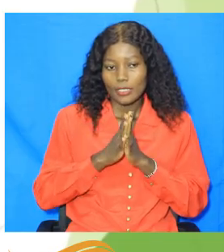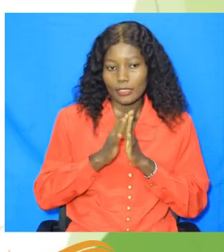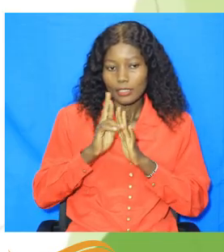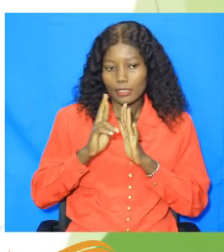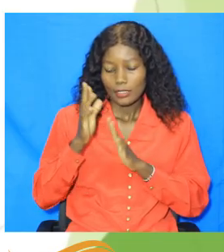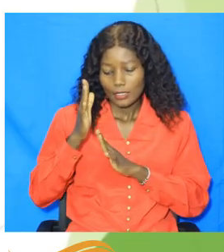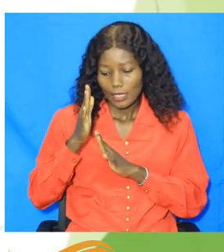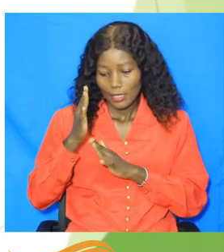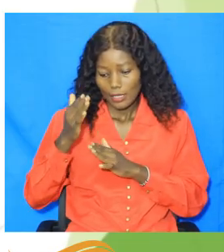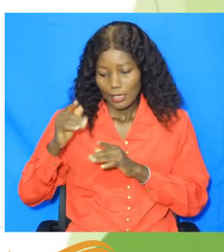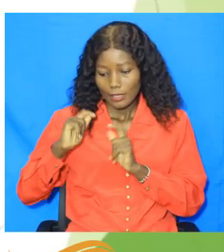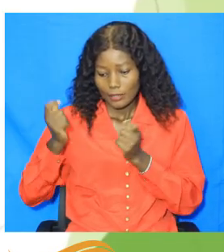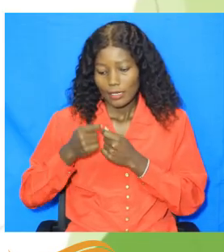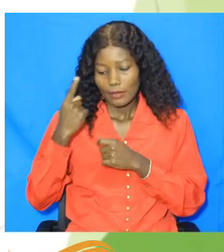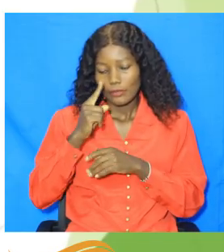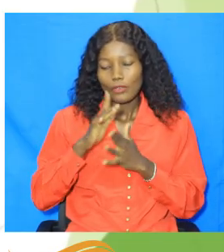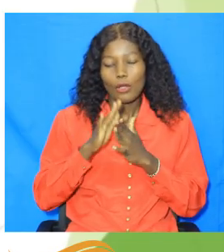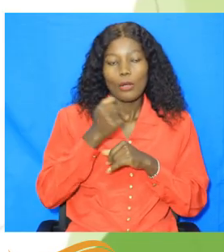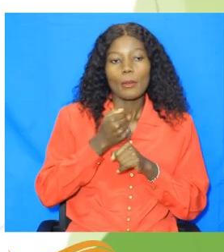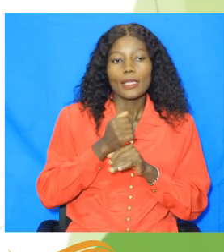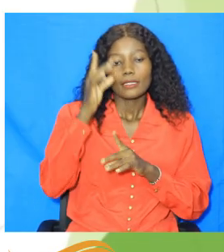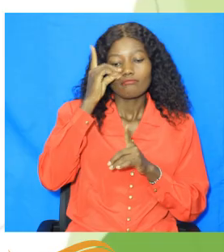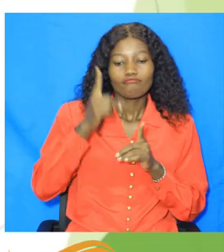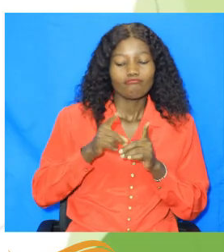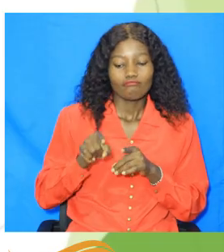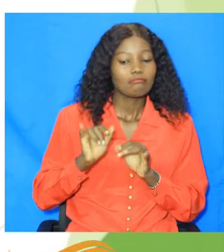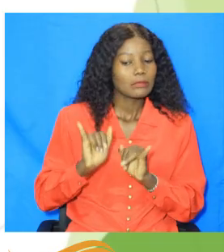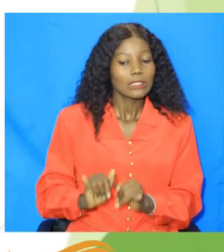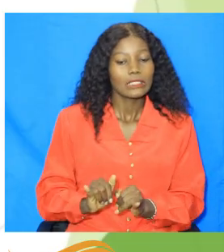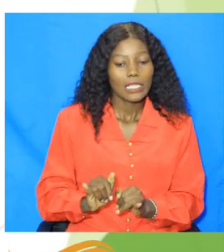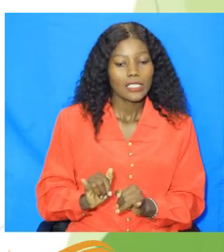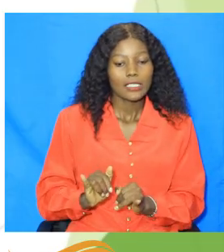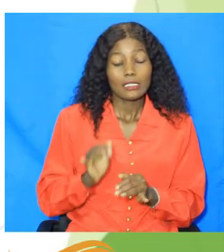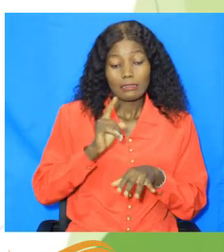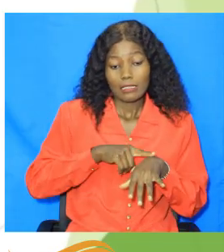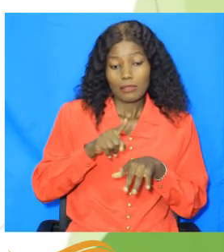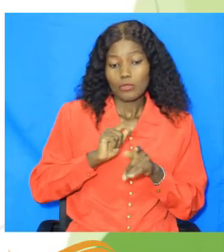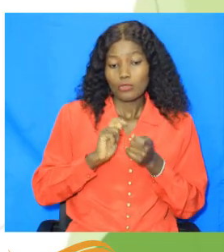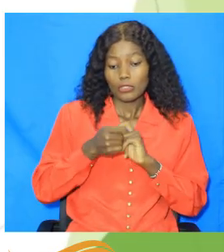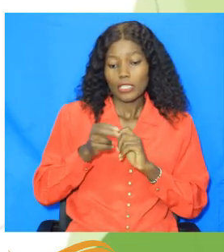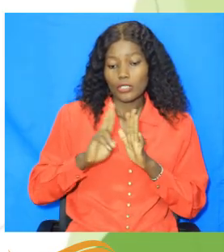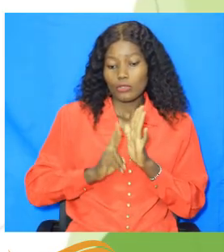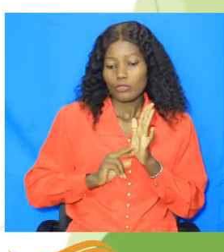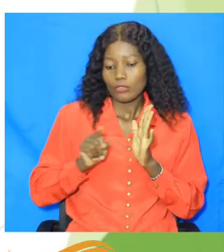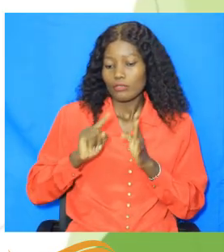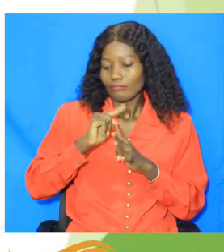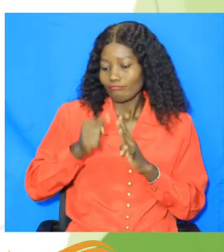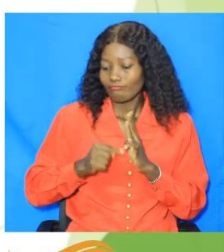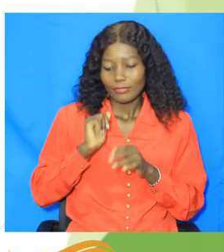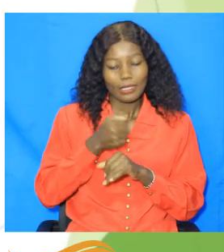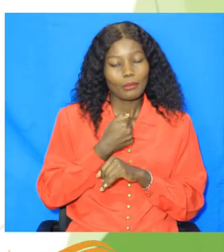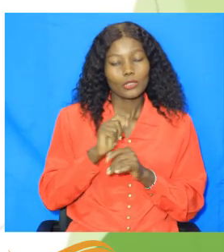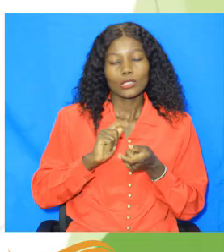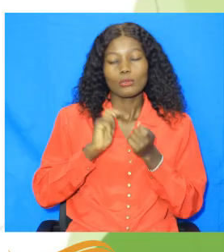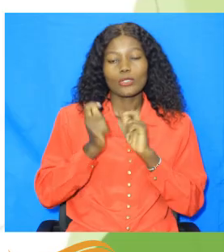decisions. Those ones stand untouched, and even as we modify the rules, those ones are very, very key and can never be interfered